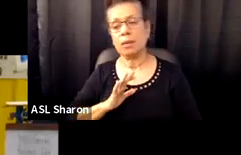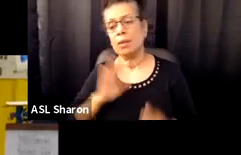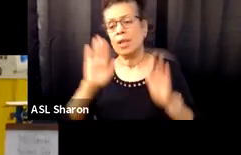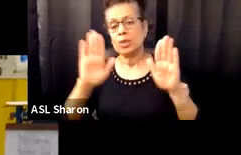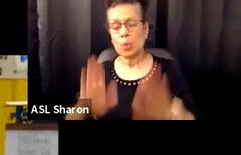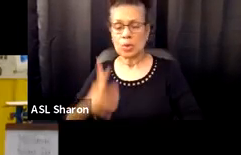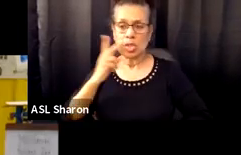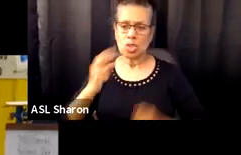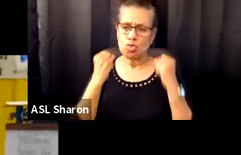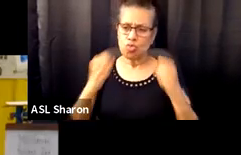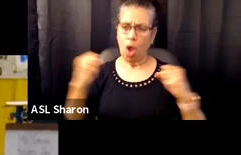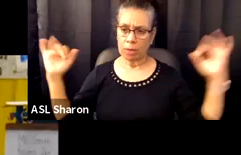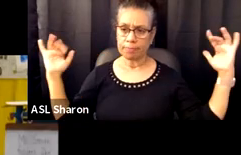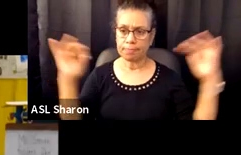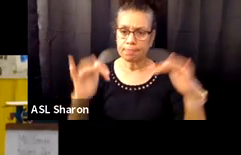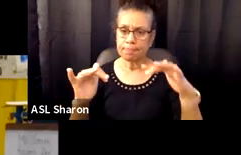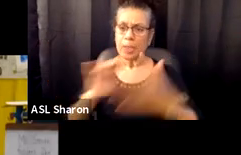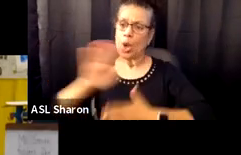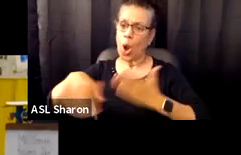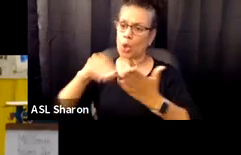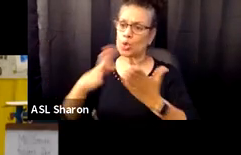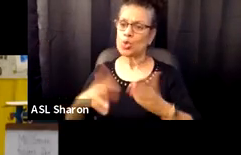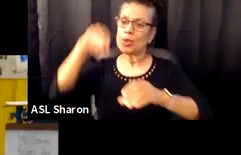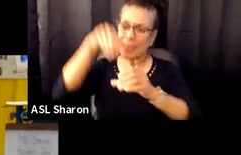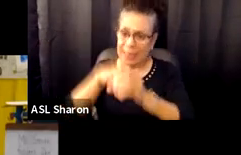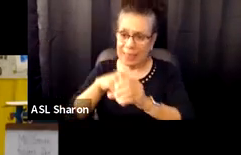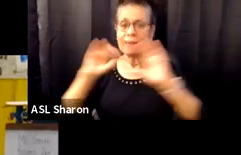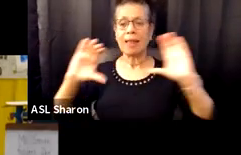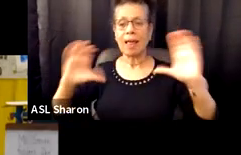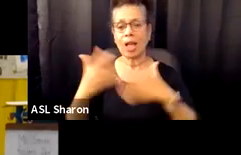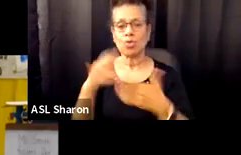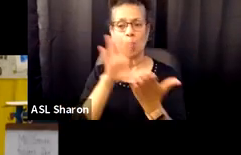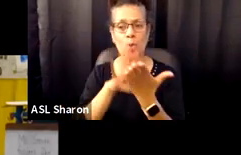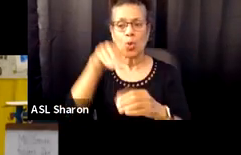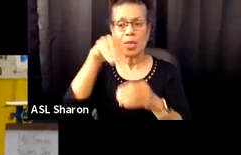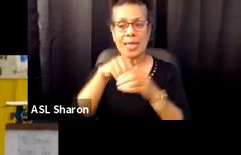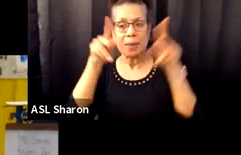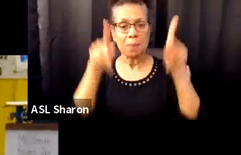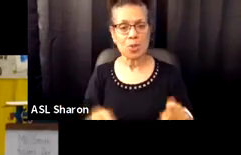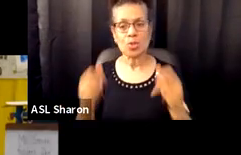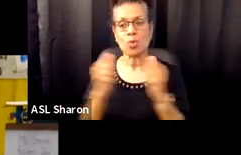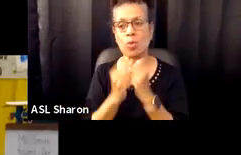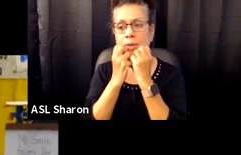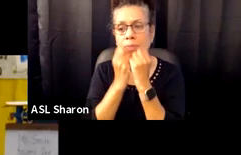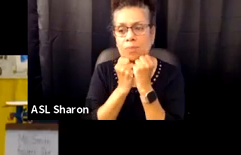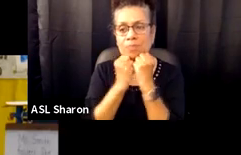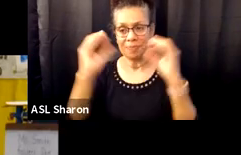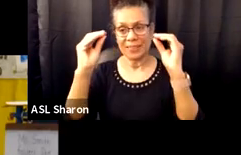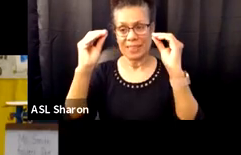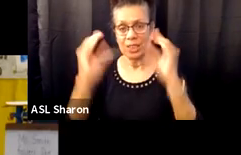strong attendance and to have all of our students back in their classrooms learning in person with their caring and loving teachers